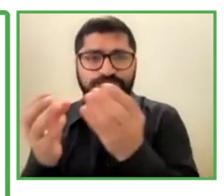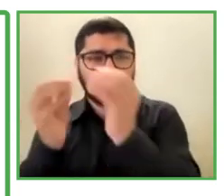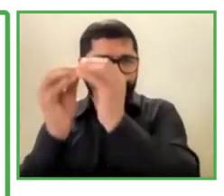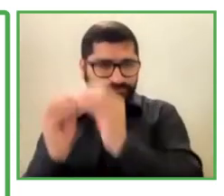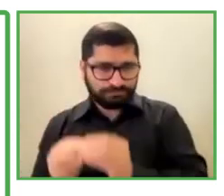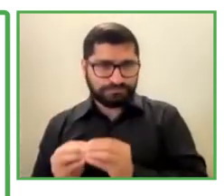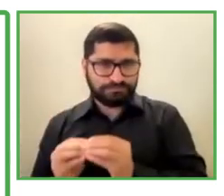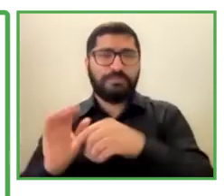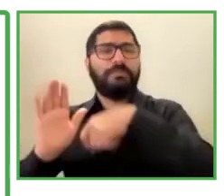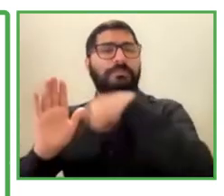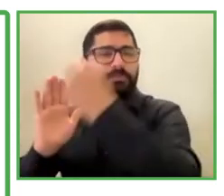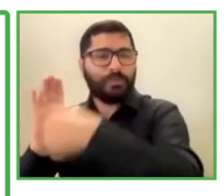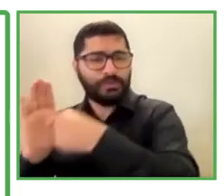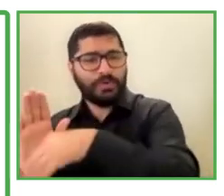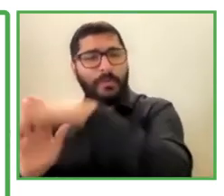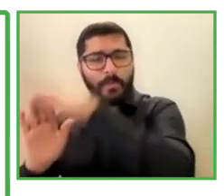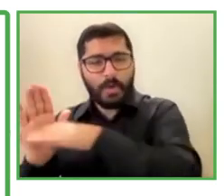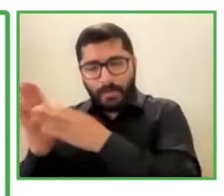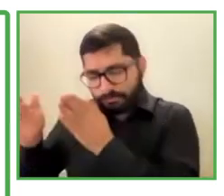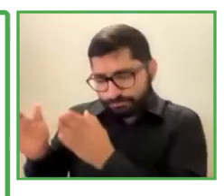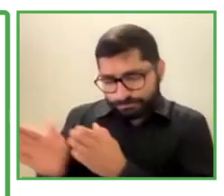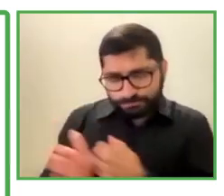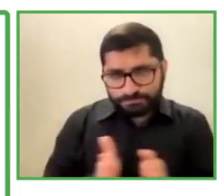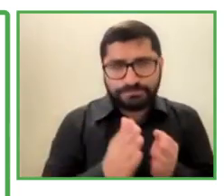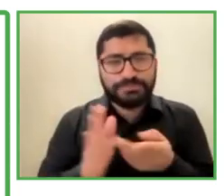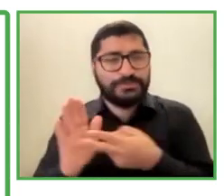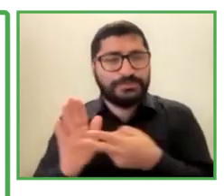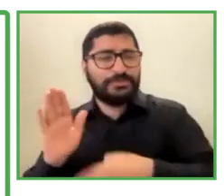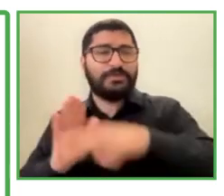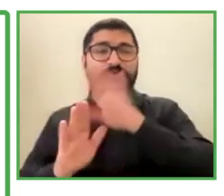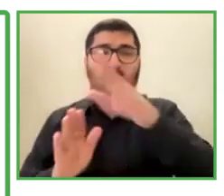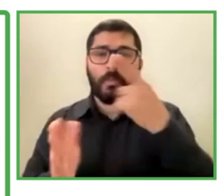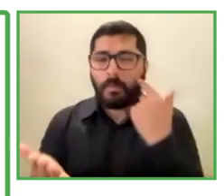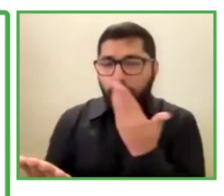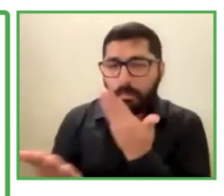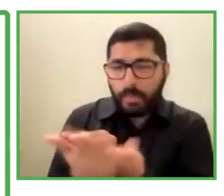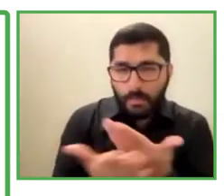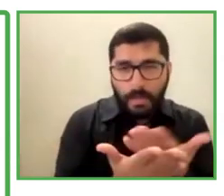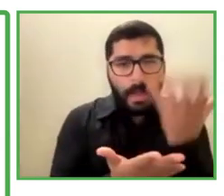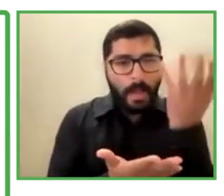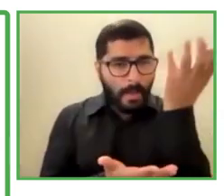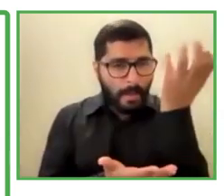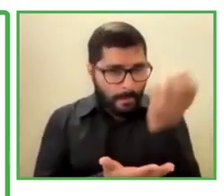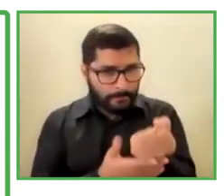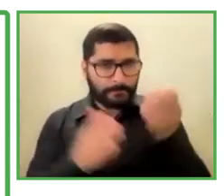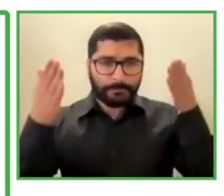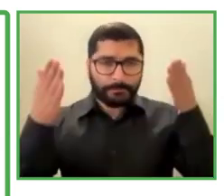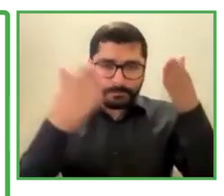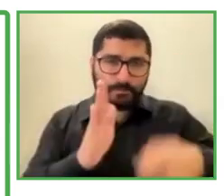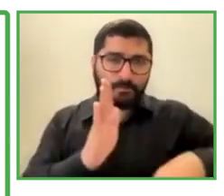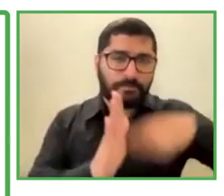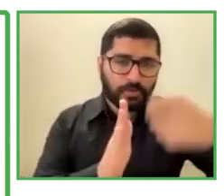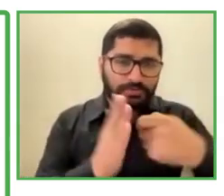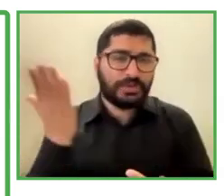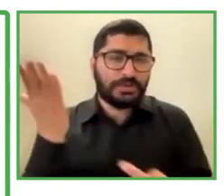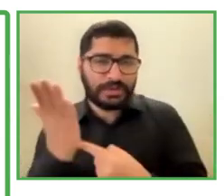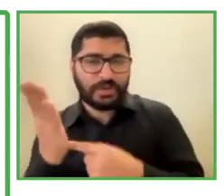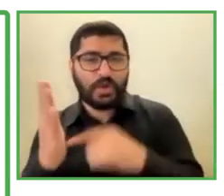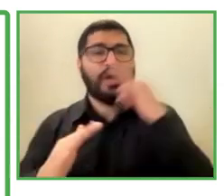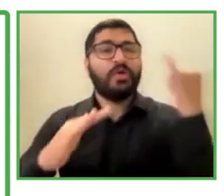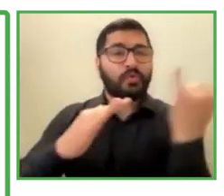with different programs of professional rehabilitation and also the inclusive